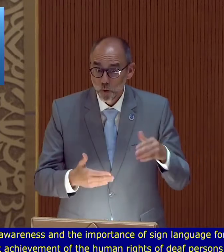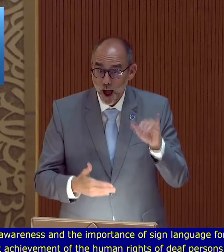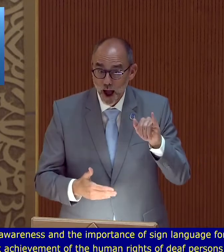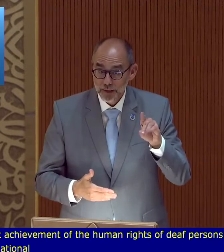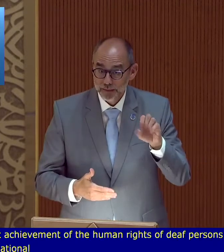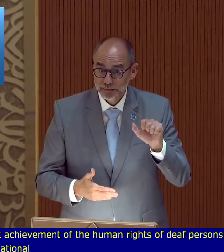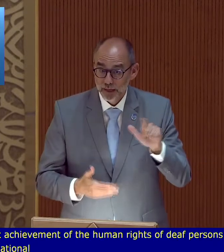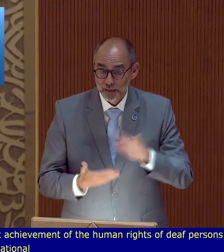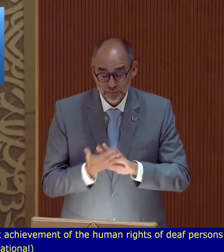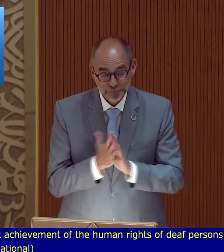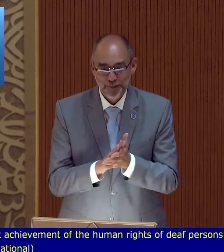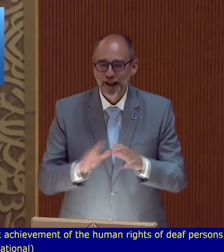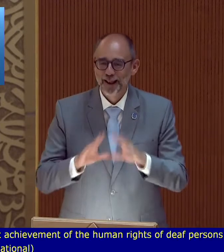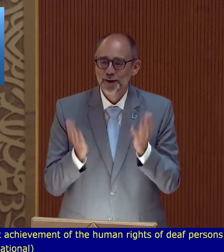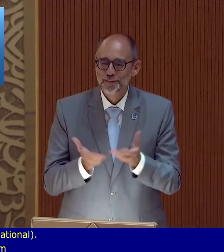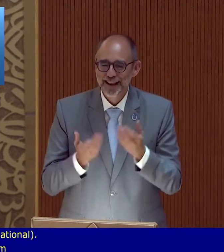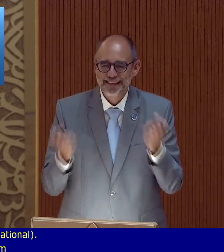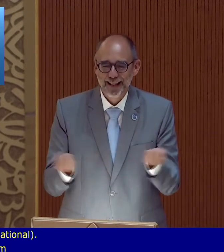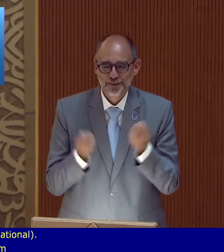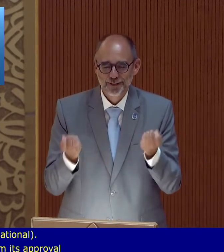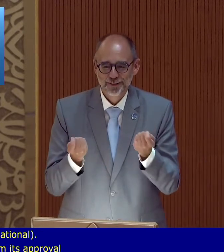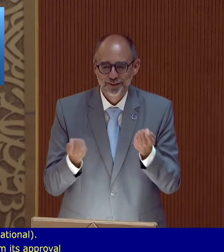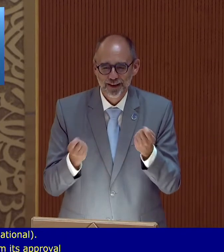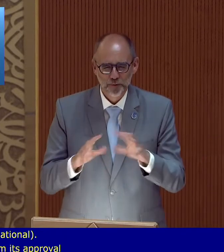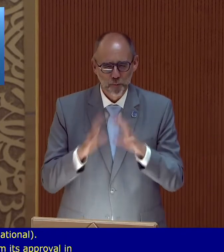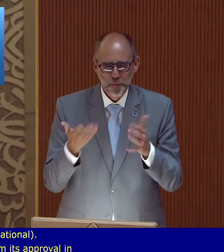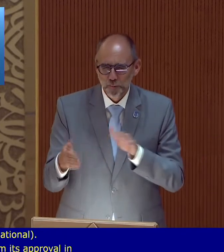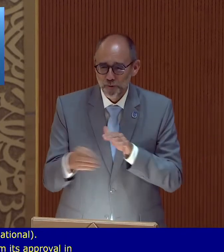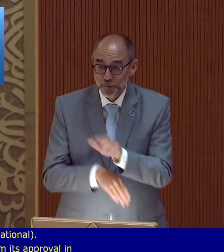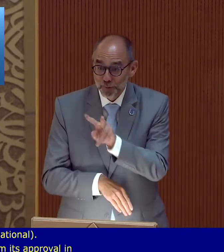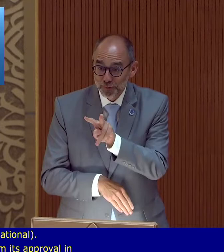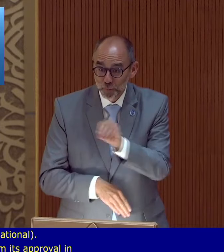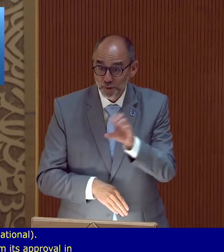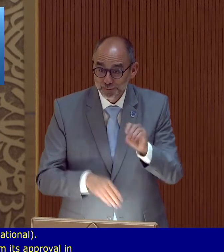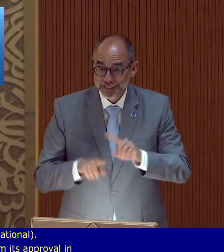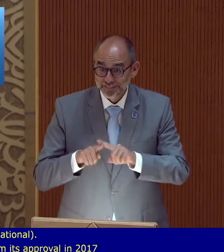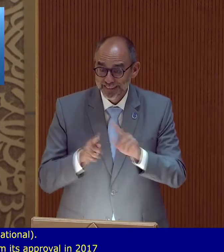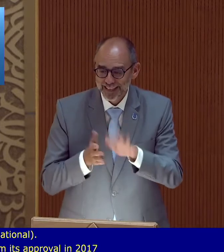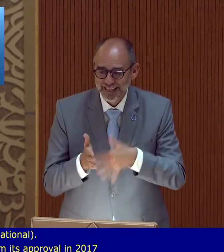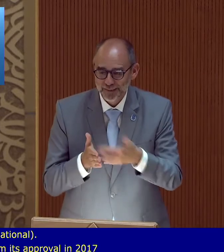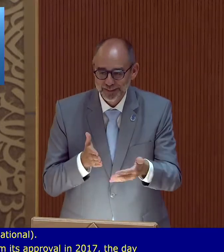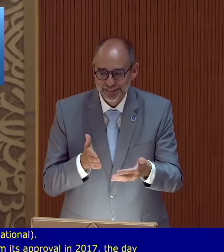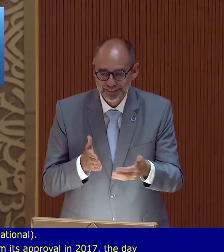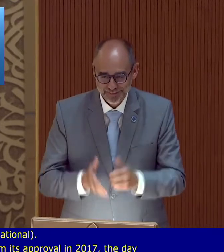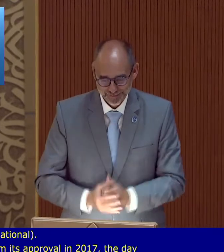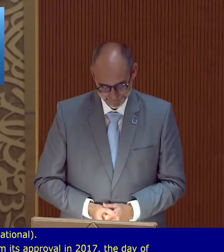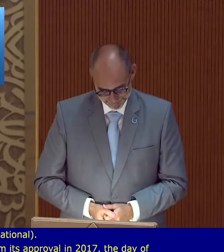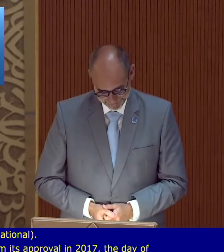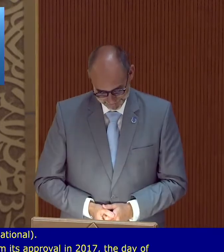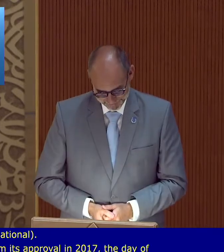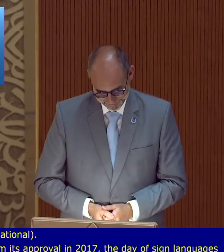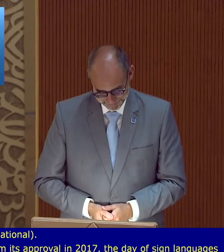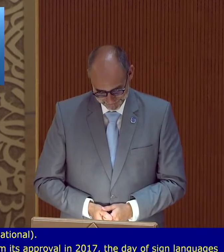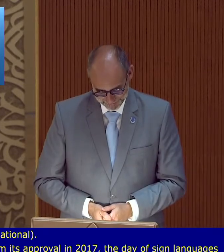in 2017, the Day of Sign Languages has become an international celebration of